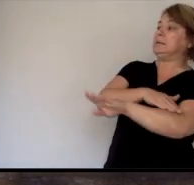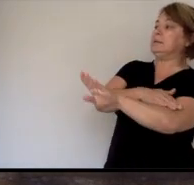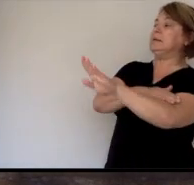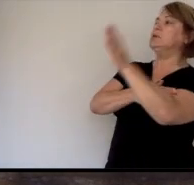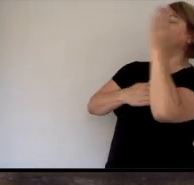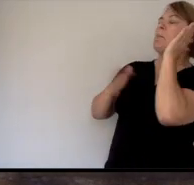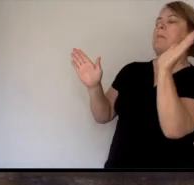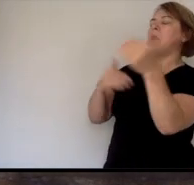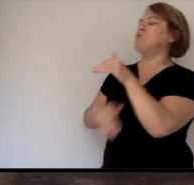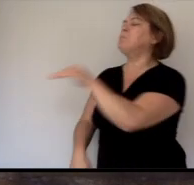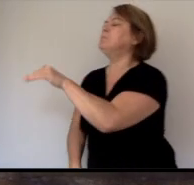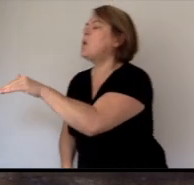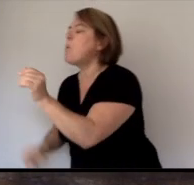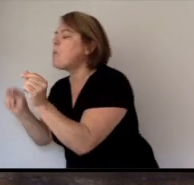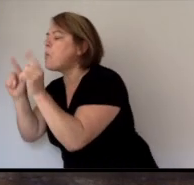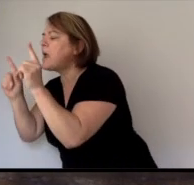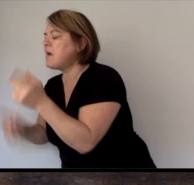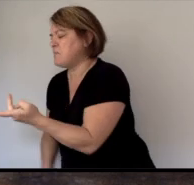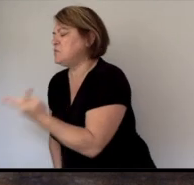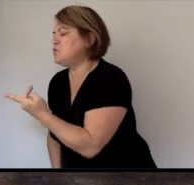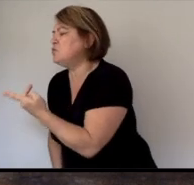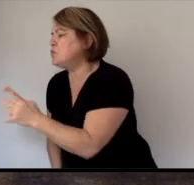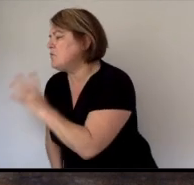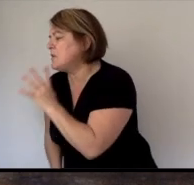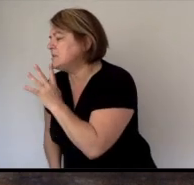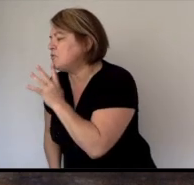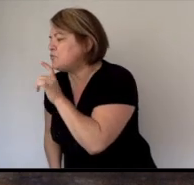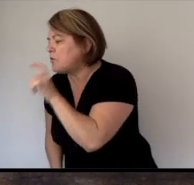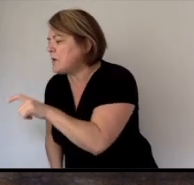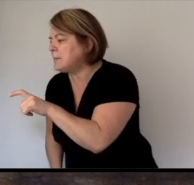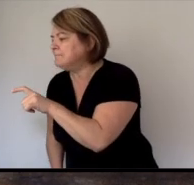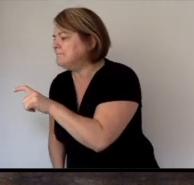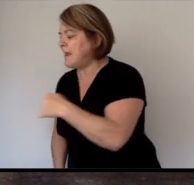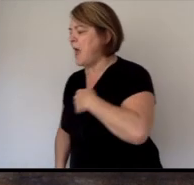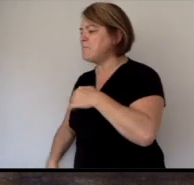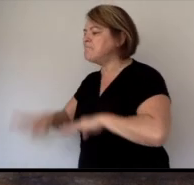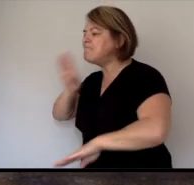I've had enough. You're getting married and that's all there is to it.